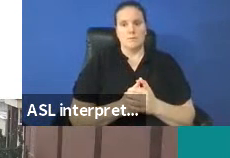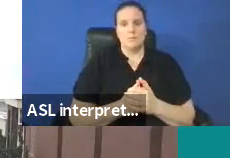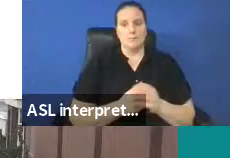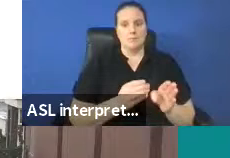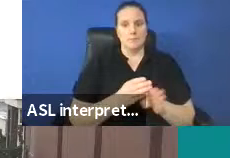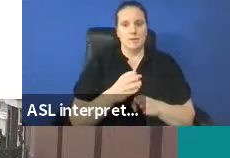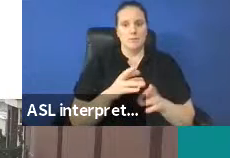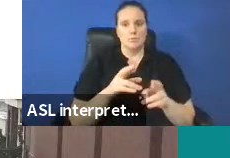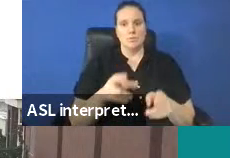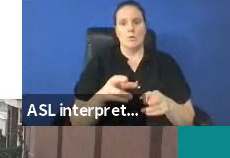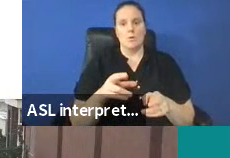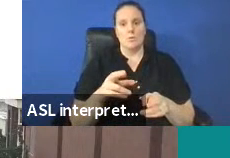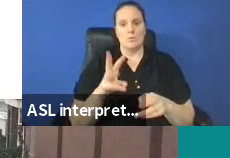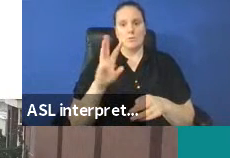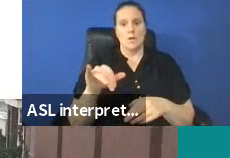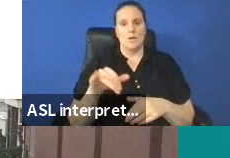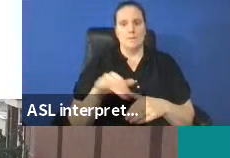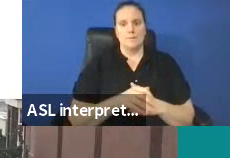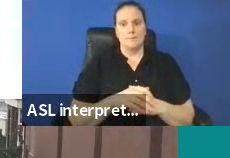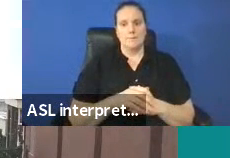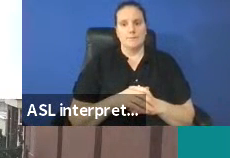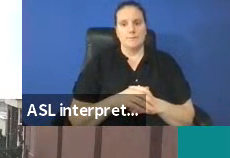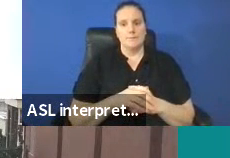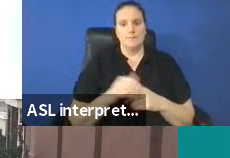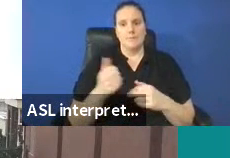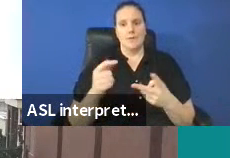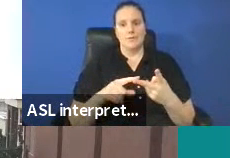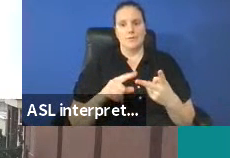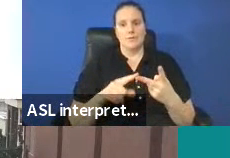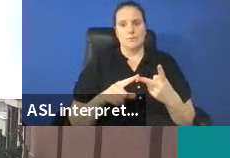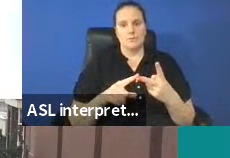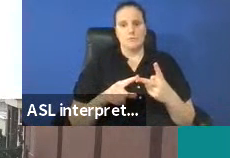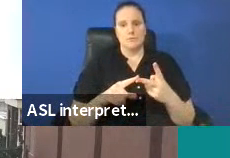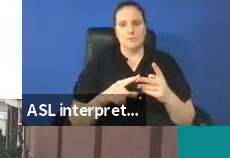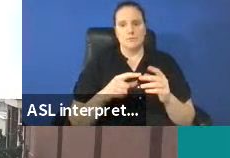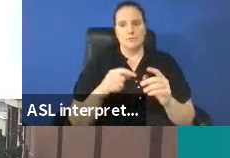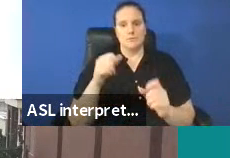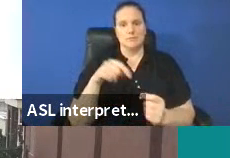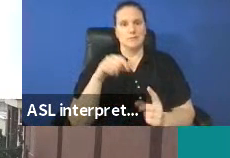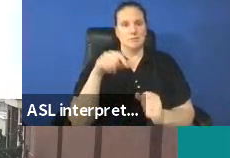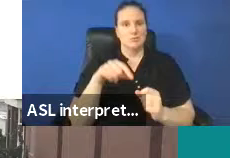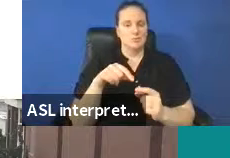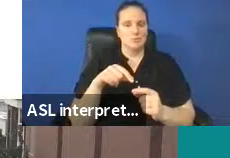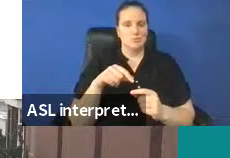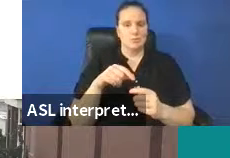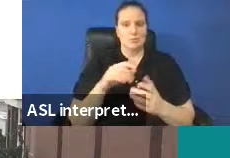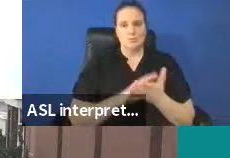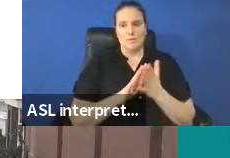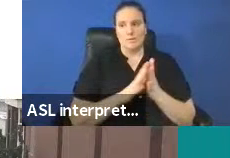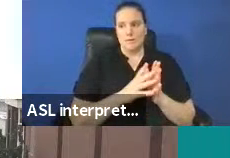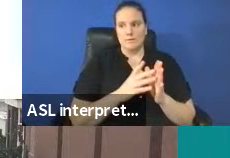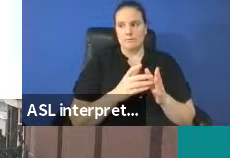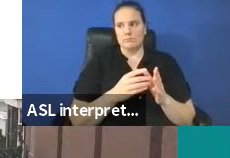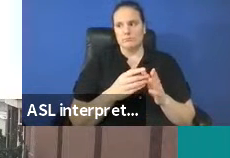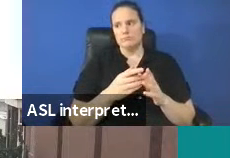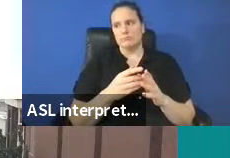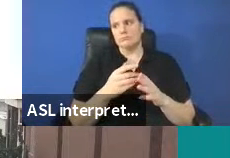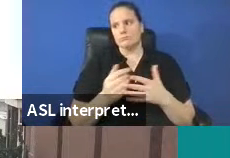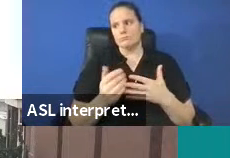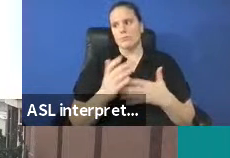roadway traffic. And then the other is transit signal priority, essentially when the traffic signals give priority to the buses over other